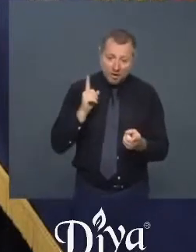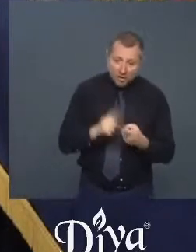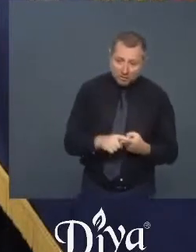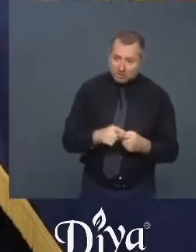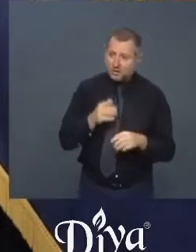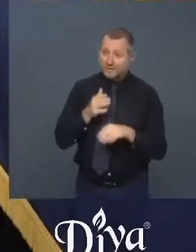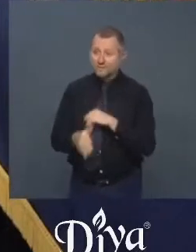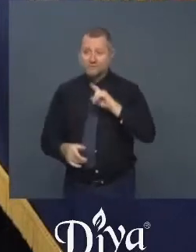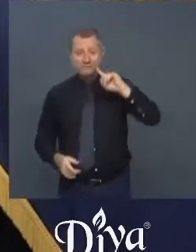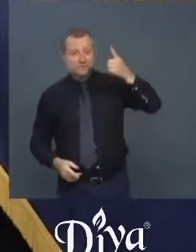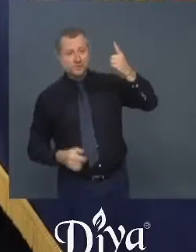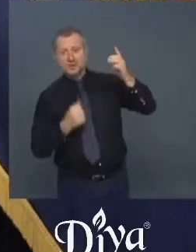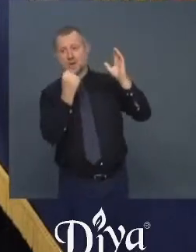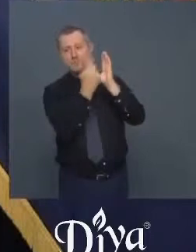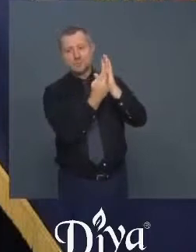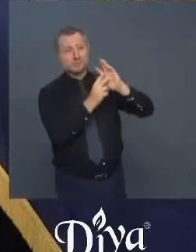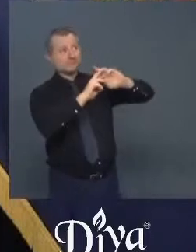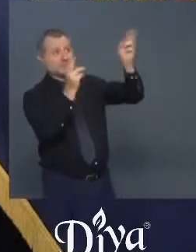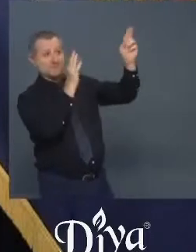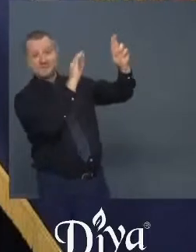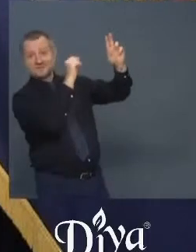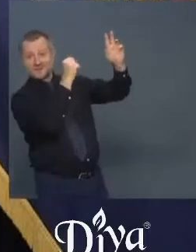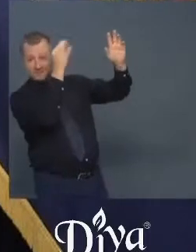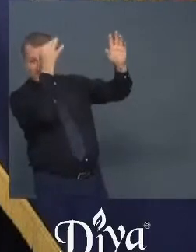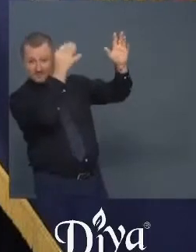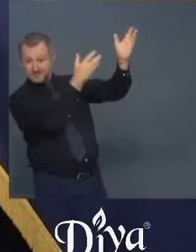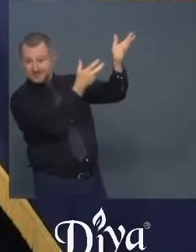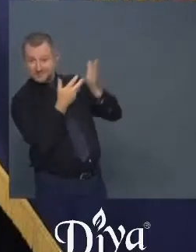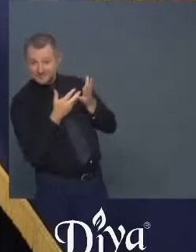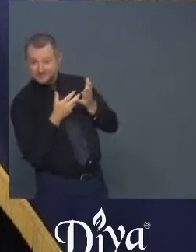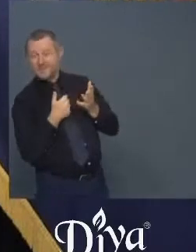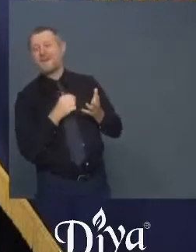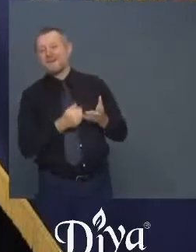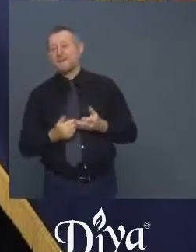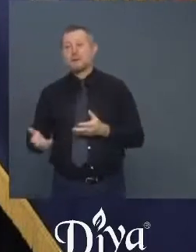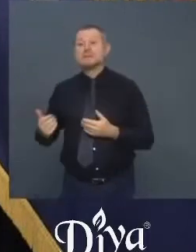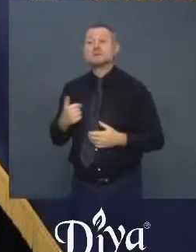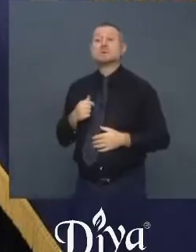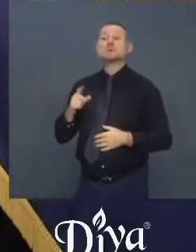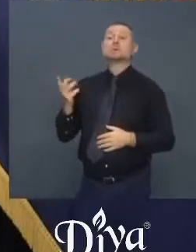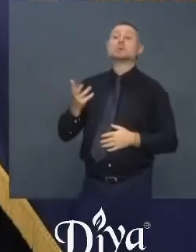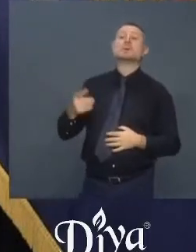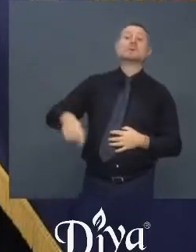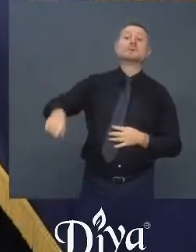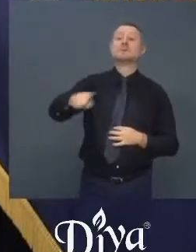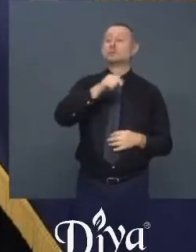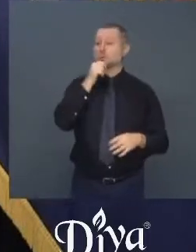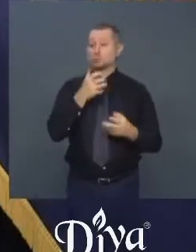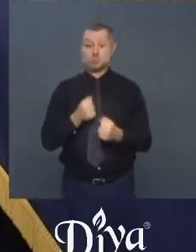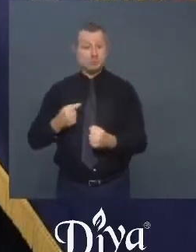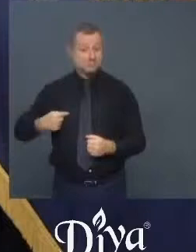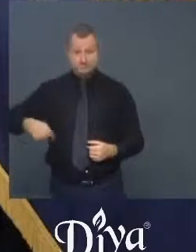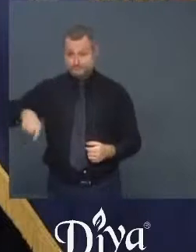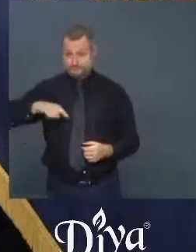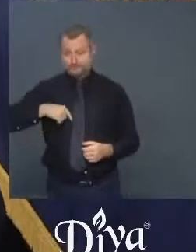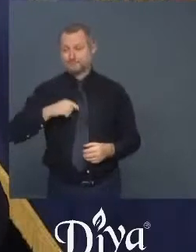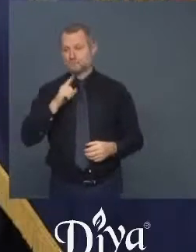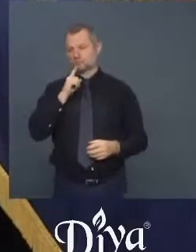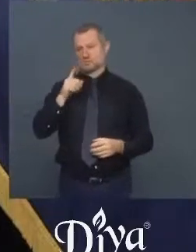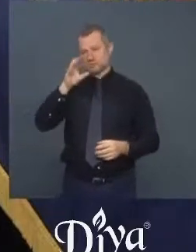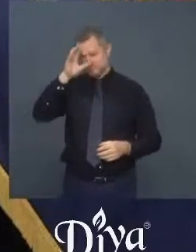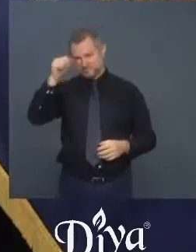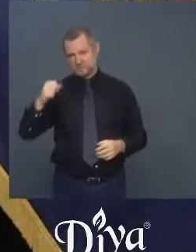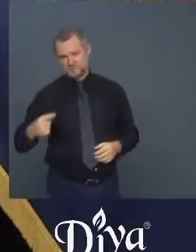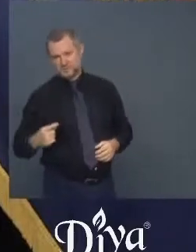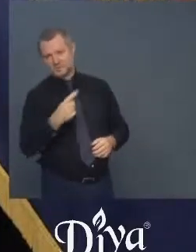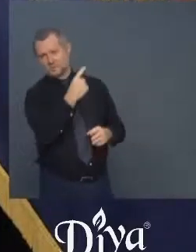one. And, you know, part of the reasons why people don't trust this is president says it was going to be ready